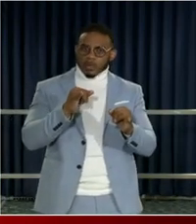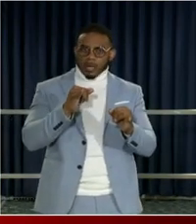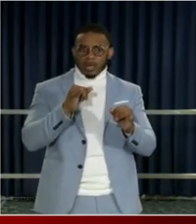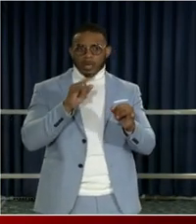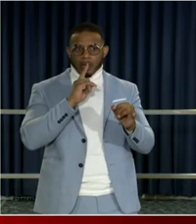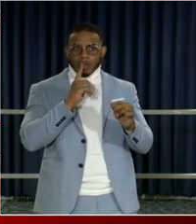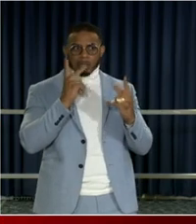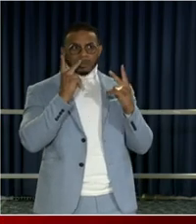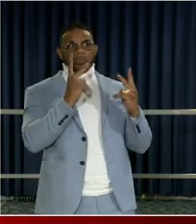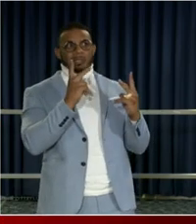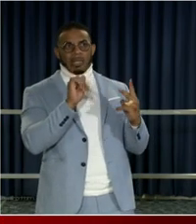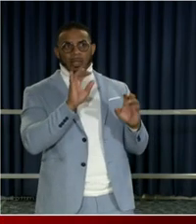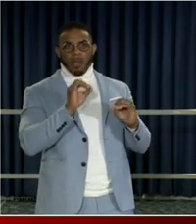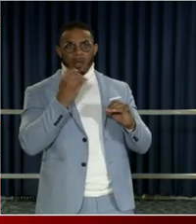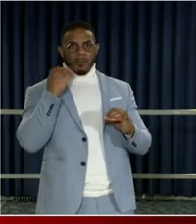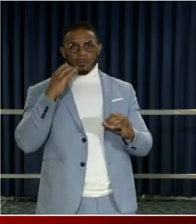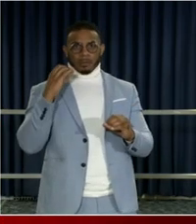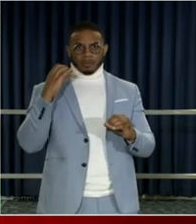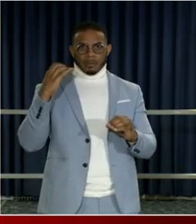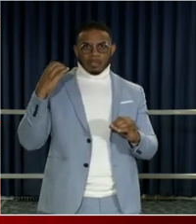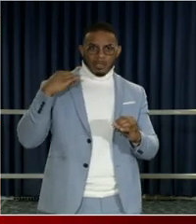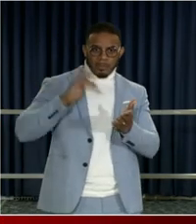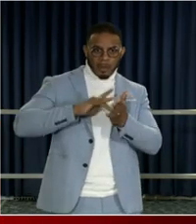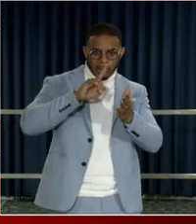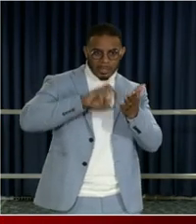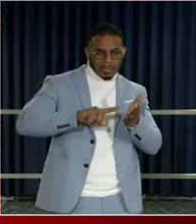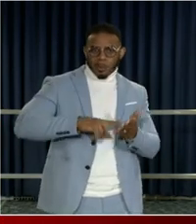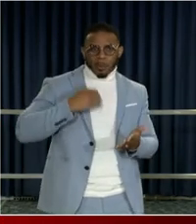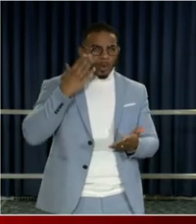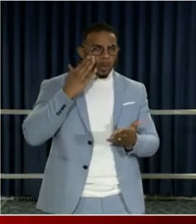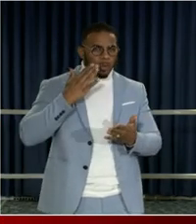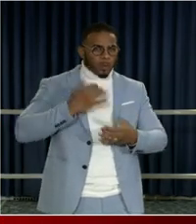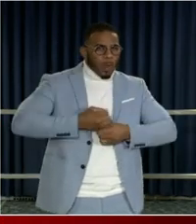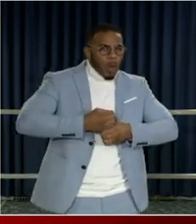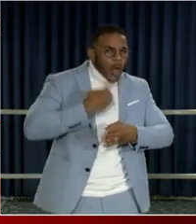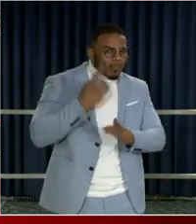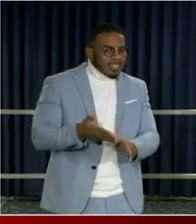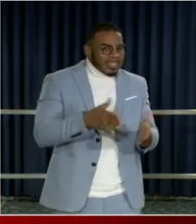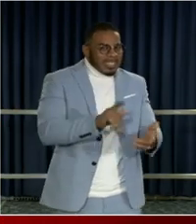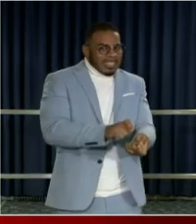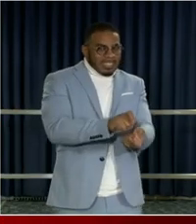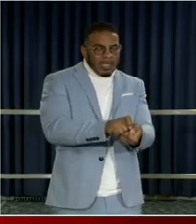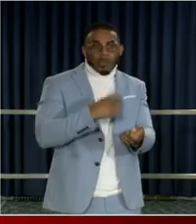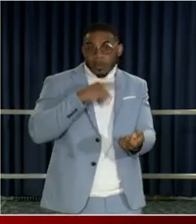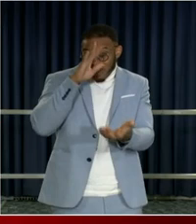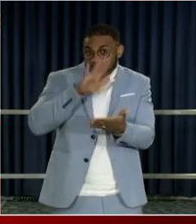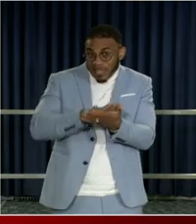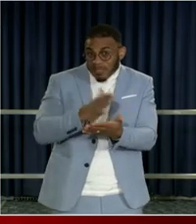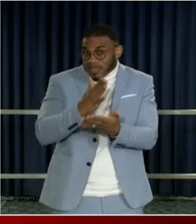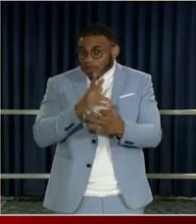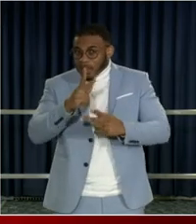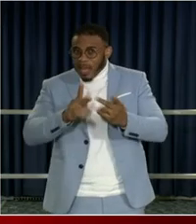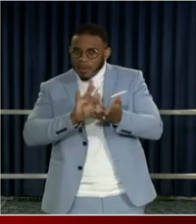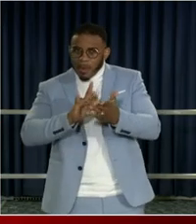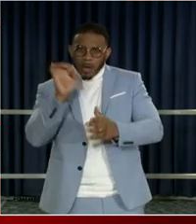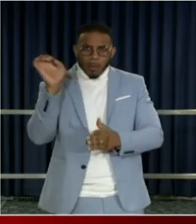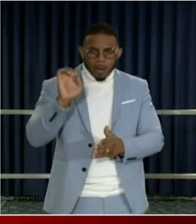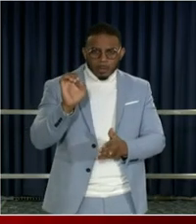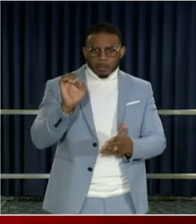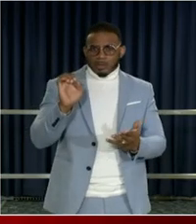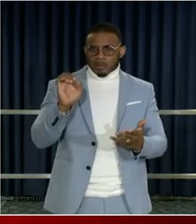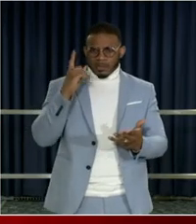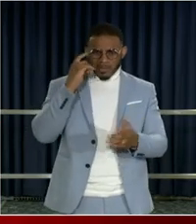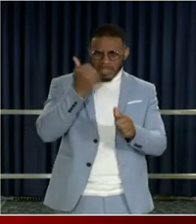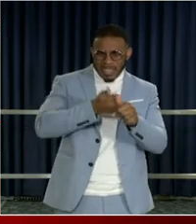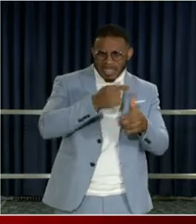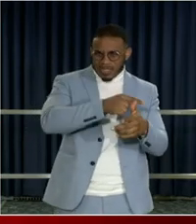at the office of the chief medical examiner, we will not know the cause of death. We believe that there was some type of medical emergency